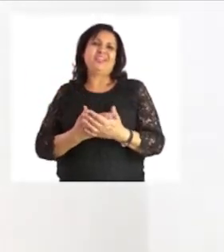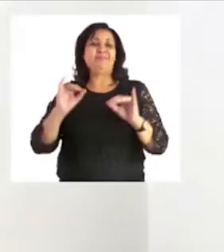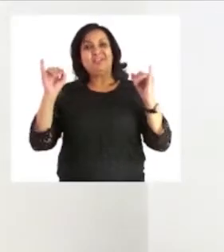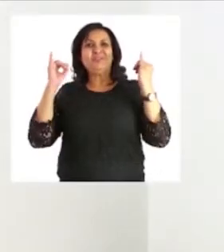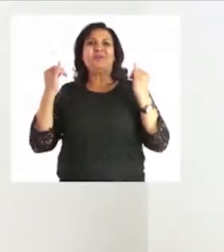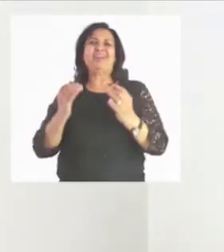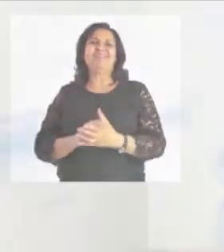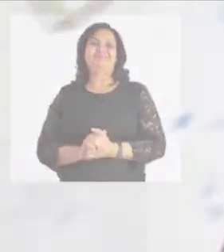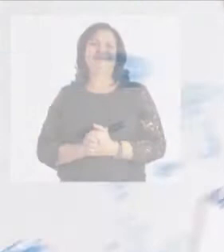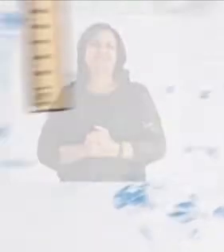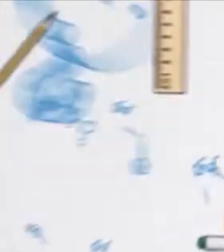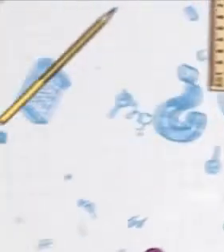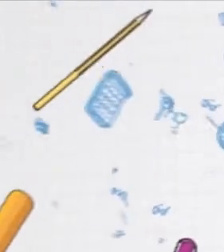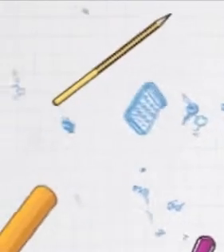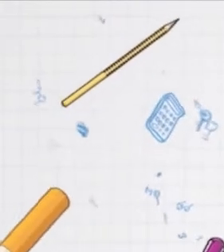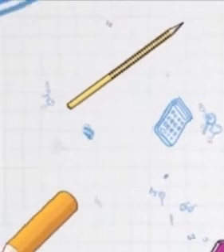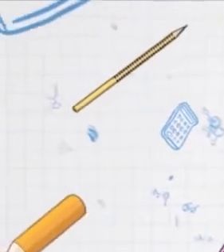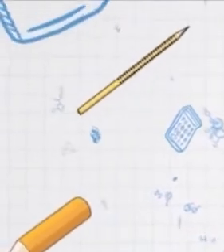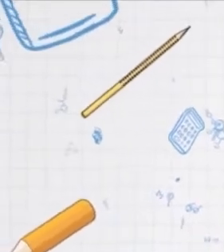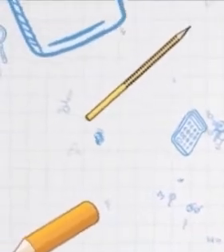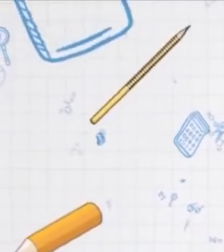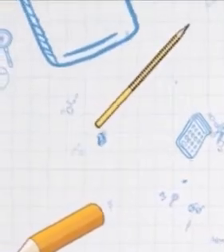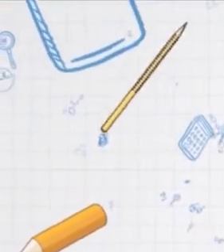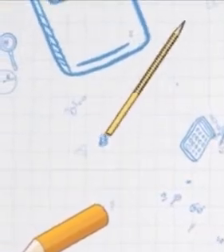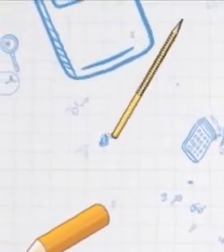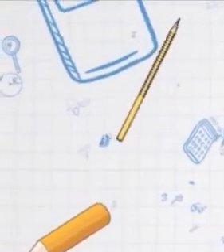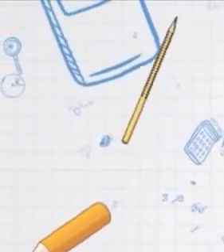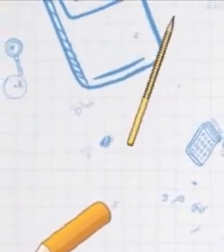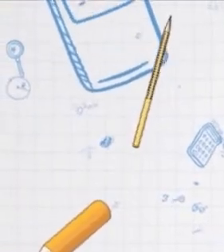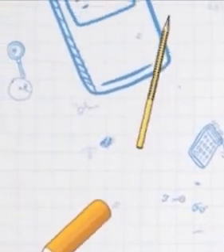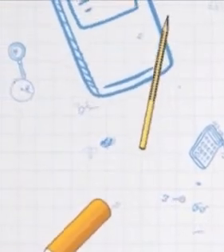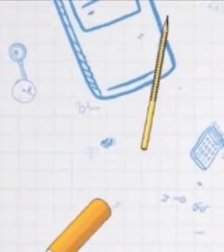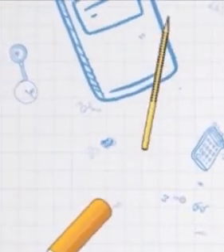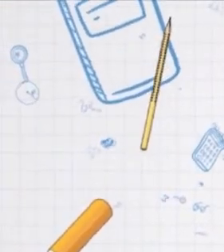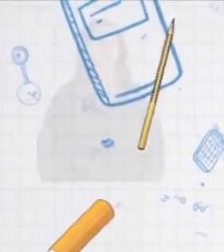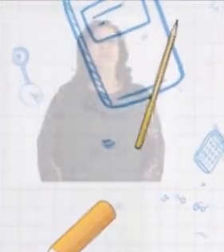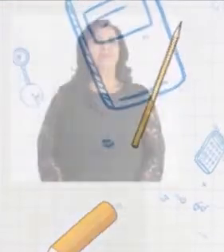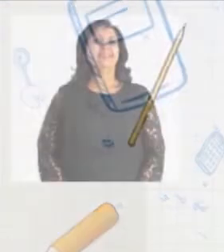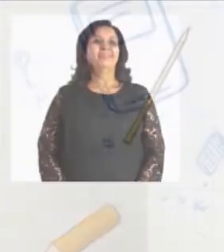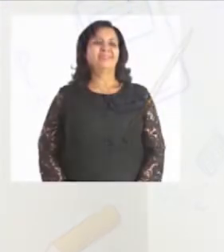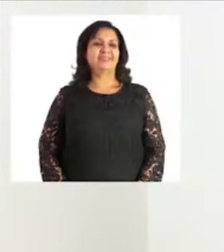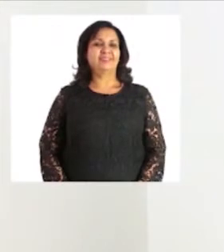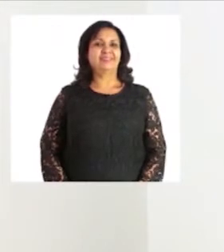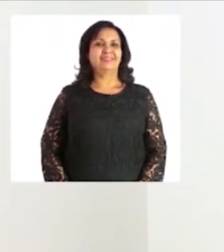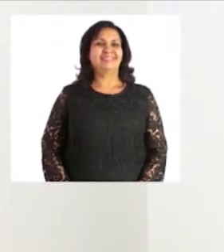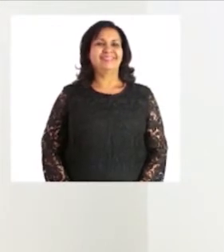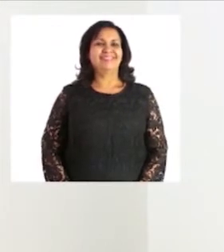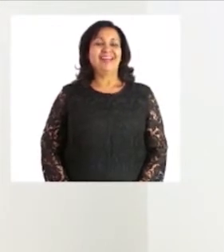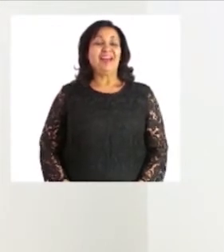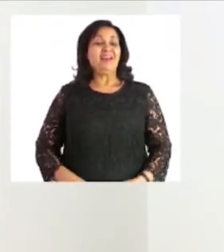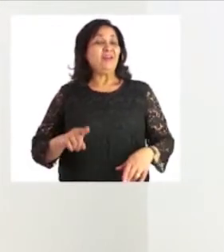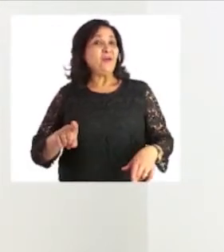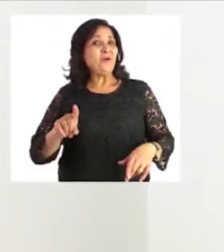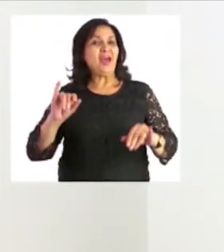hope you